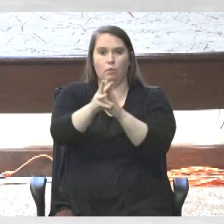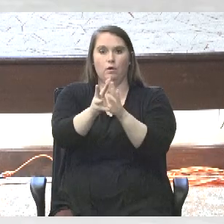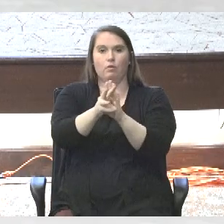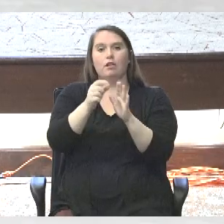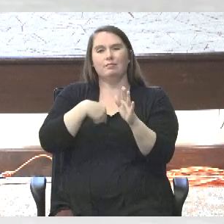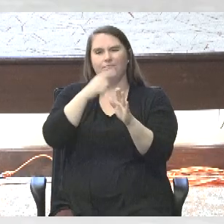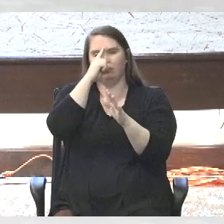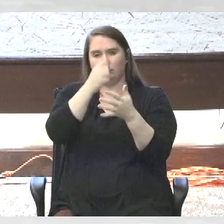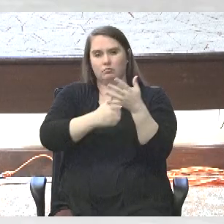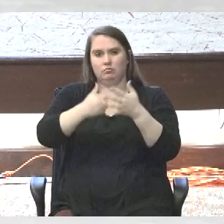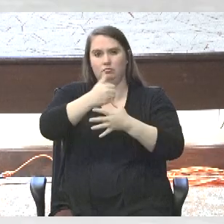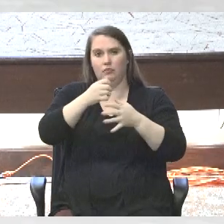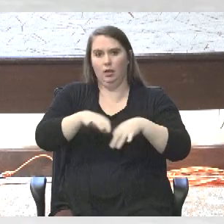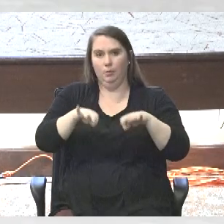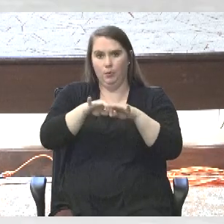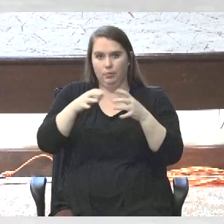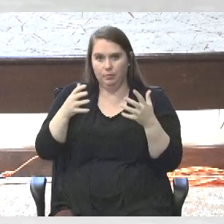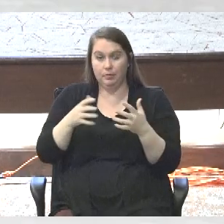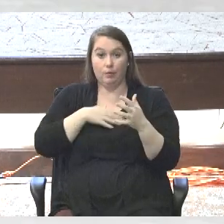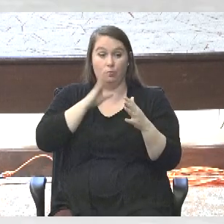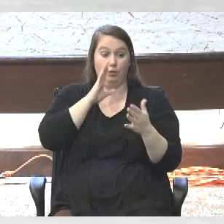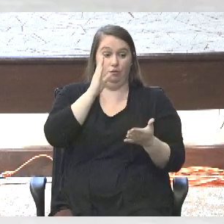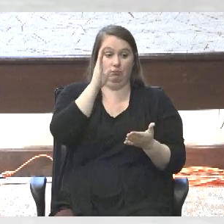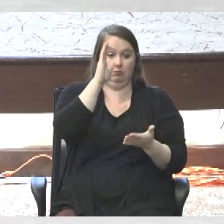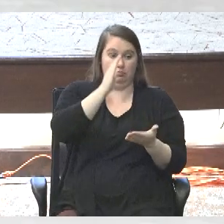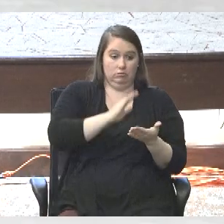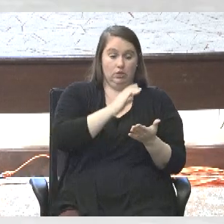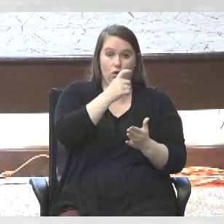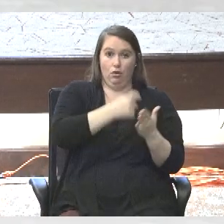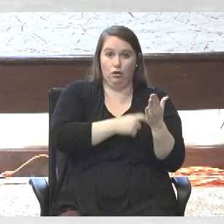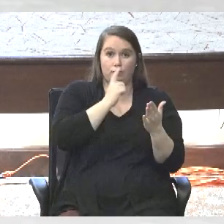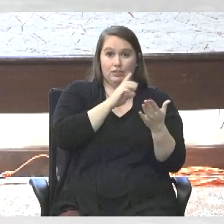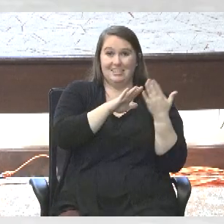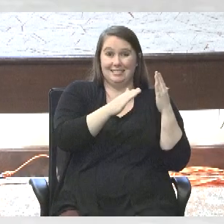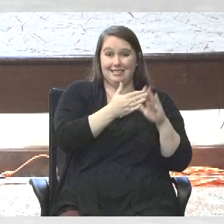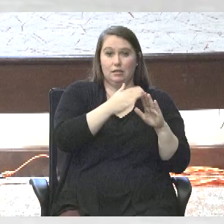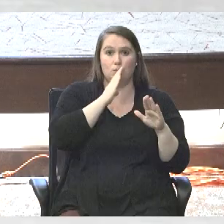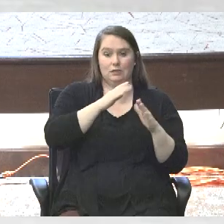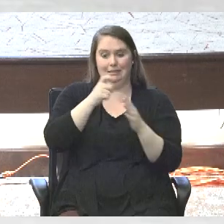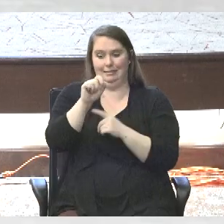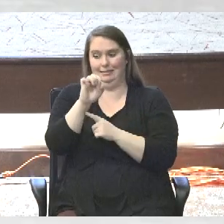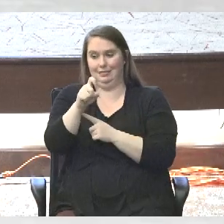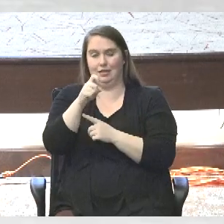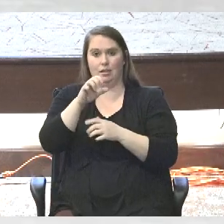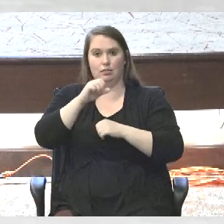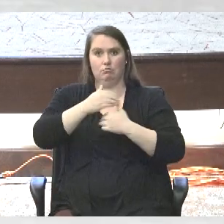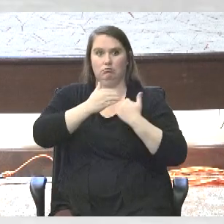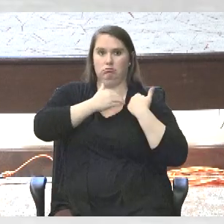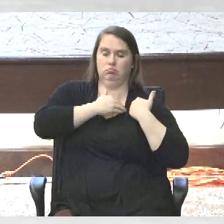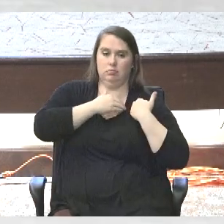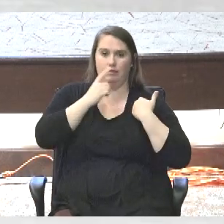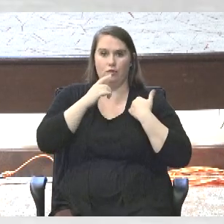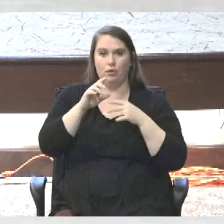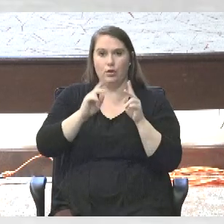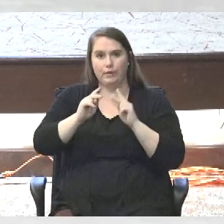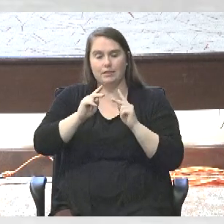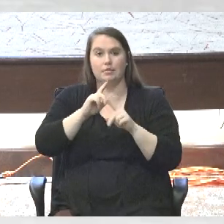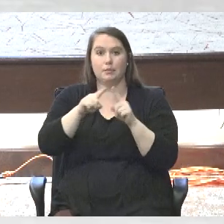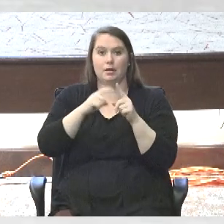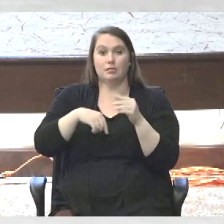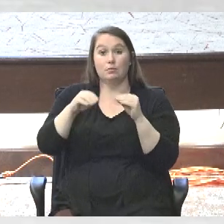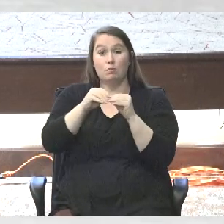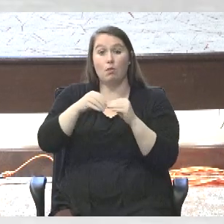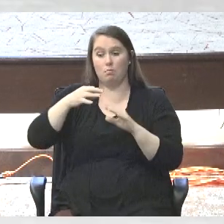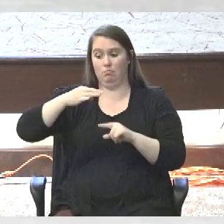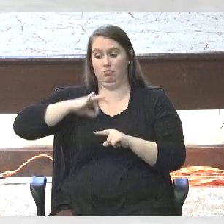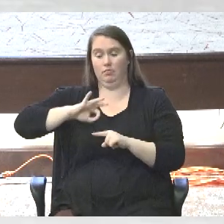important, though, is that not only does it reduce costs to the city and reduces the tax burden on the residents, but also I think it's more equitable because